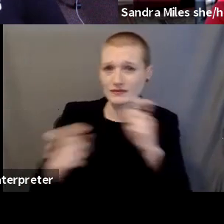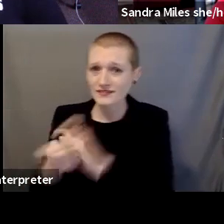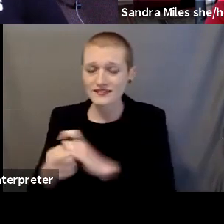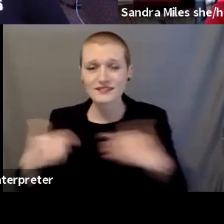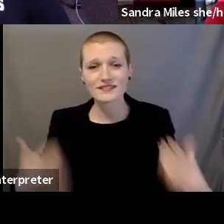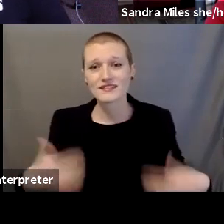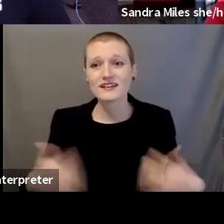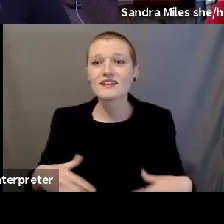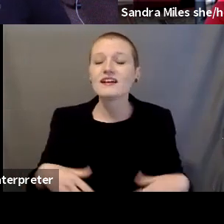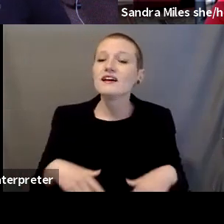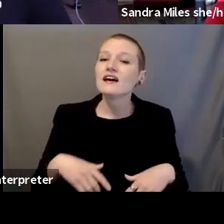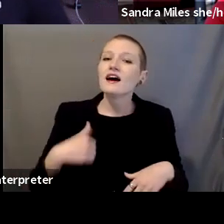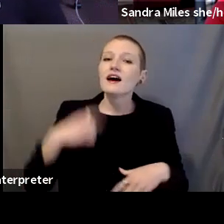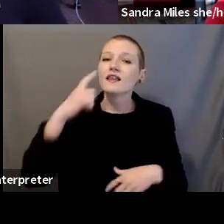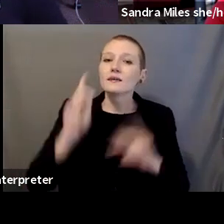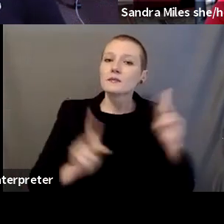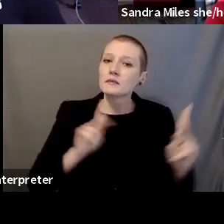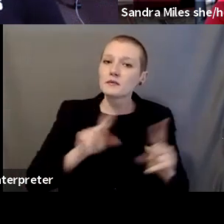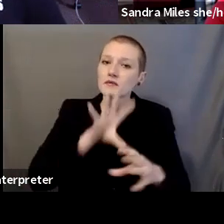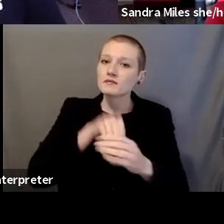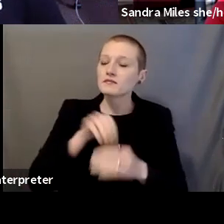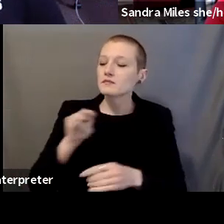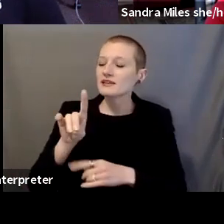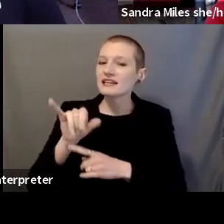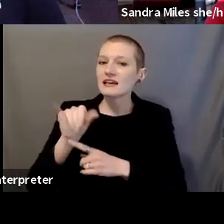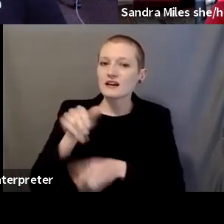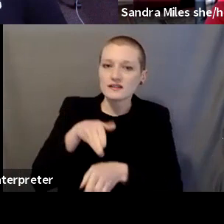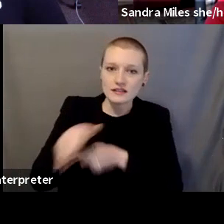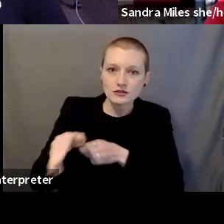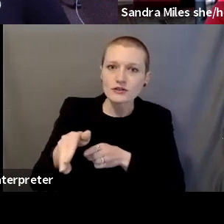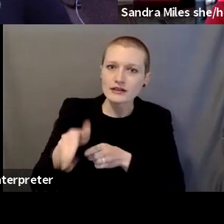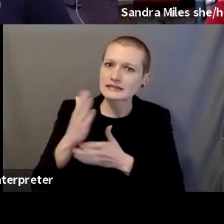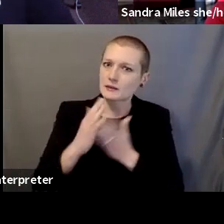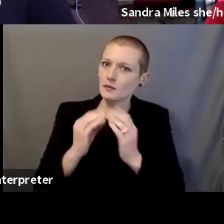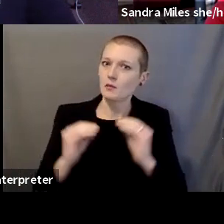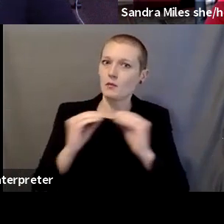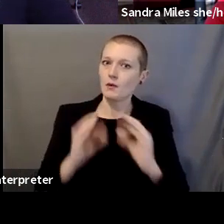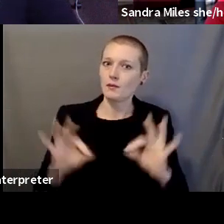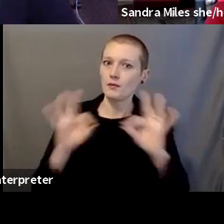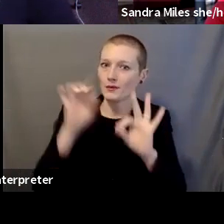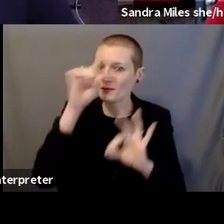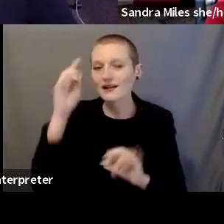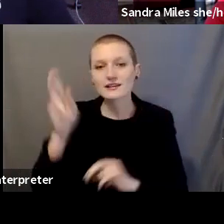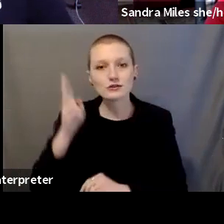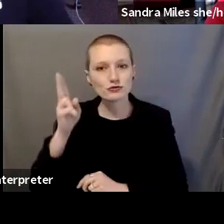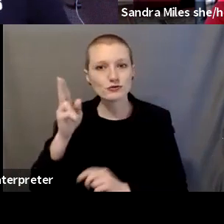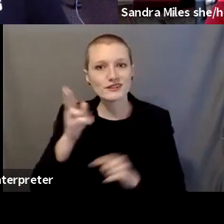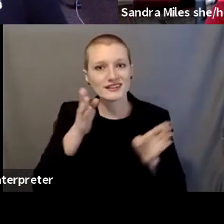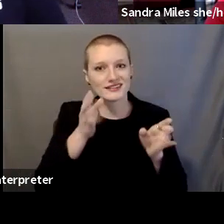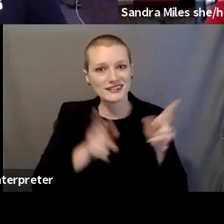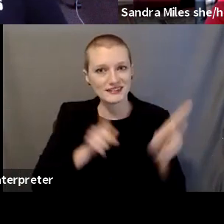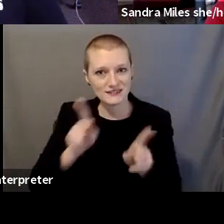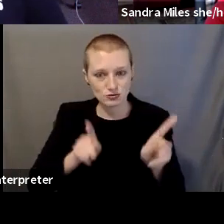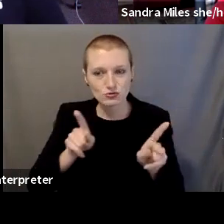are in the media industry are some of the more important people in Black history, because the industry is